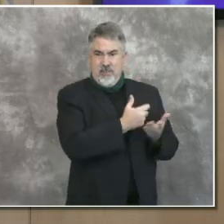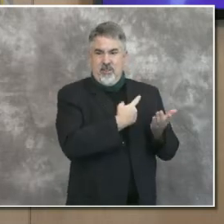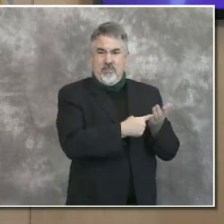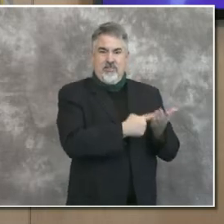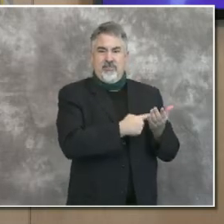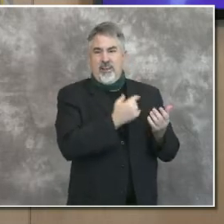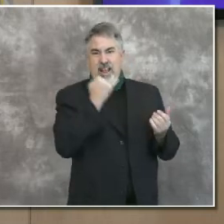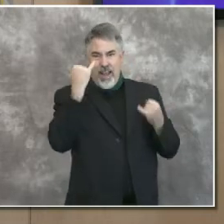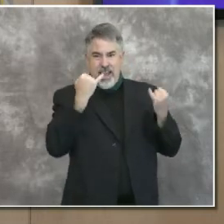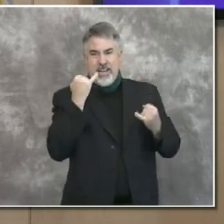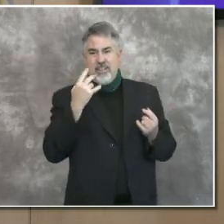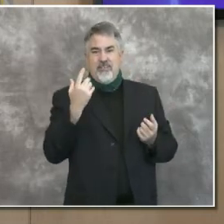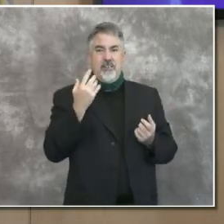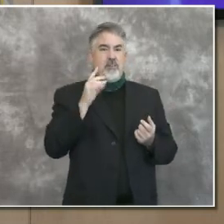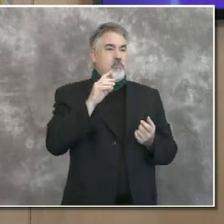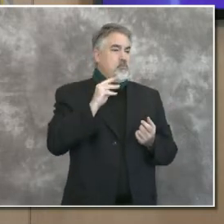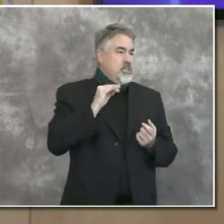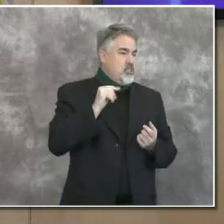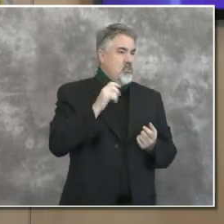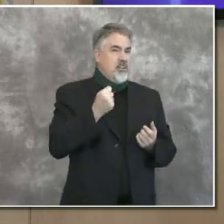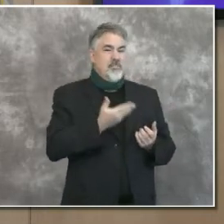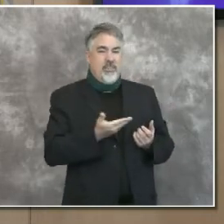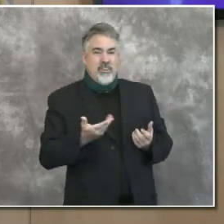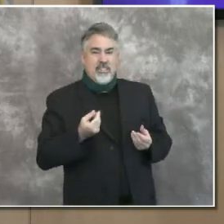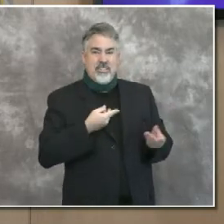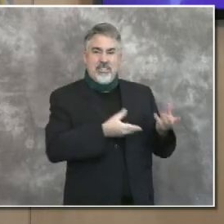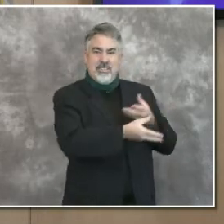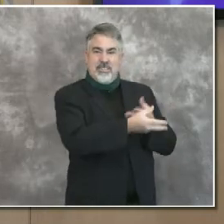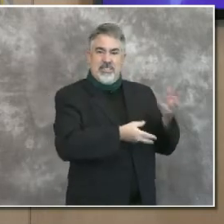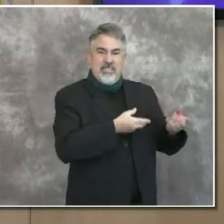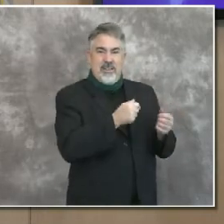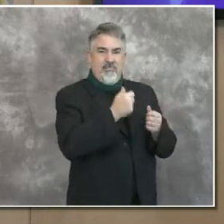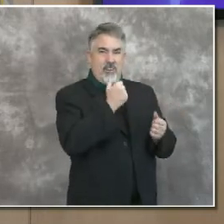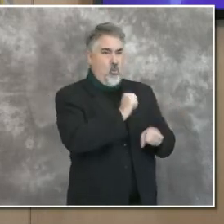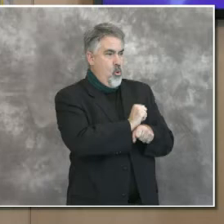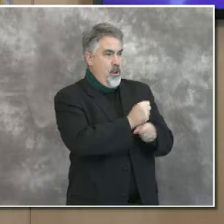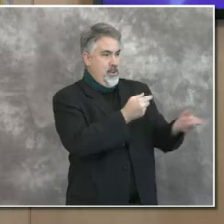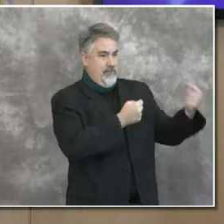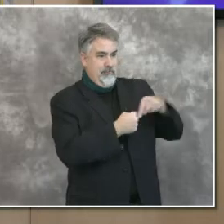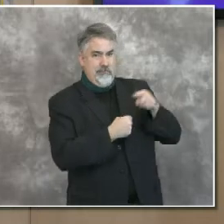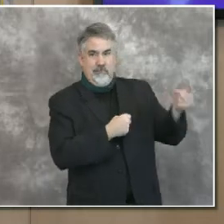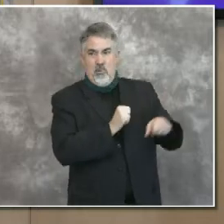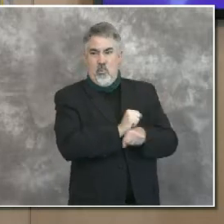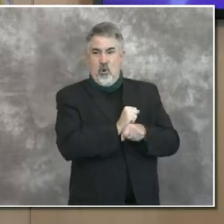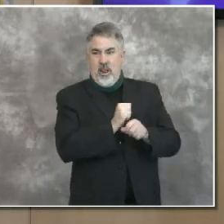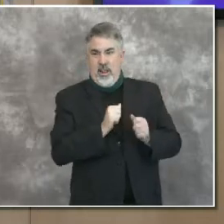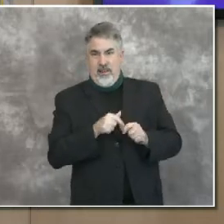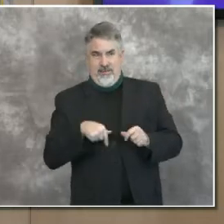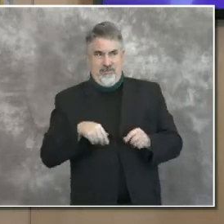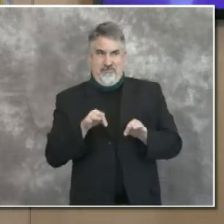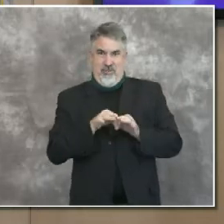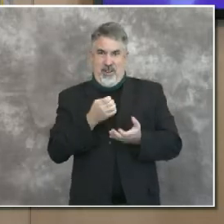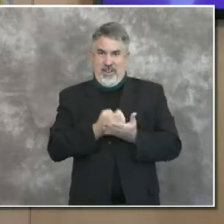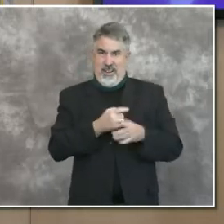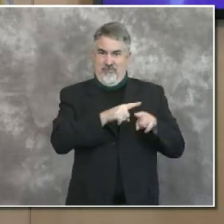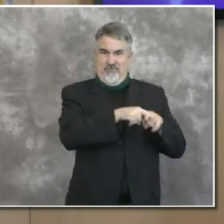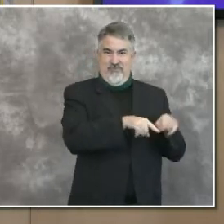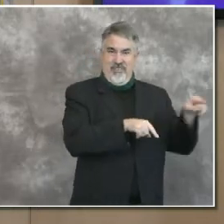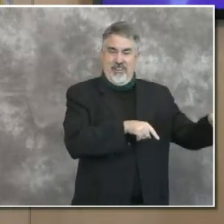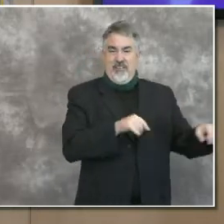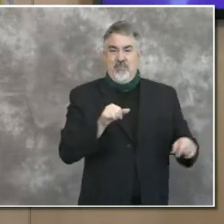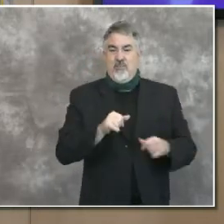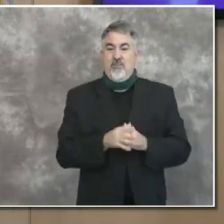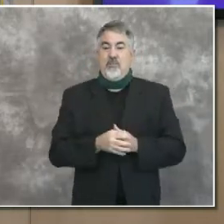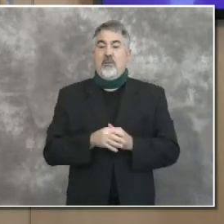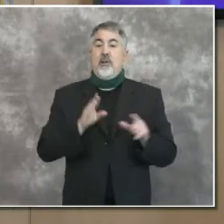vibrant workforce that contributes greatly to our local economy and industries. When Baja succeeds, we